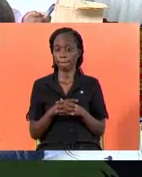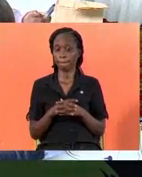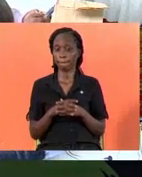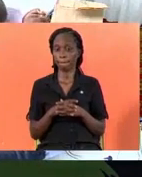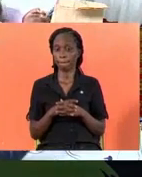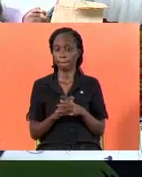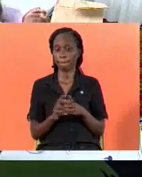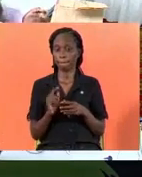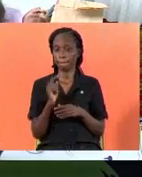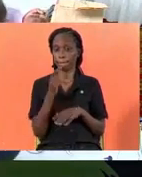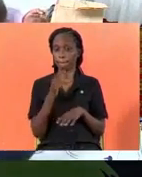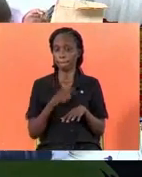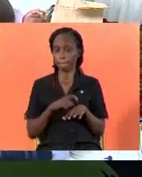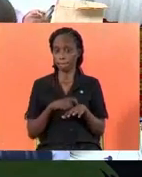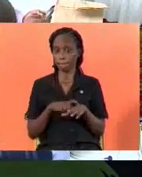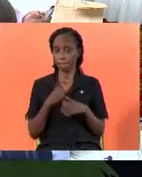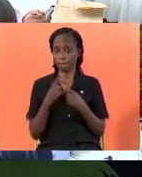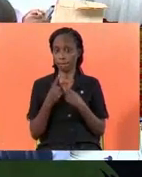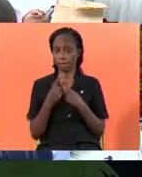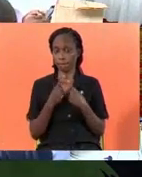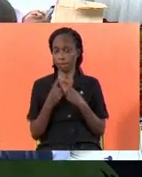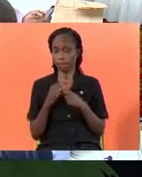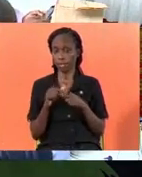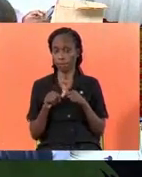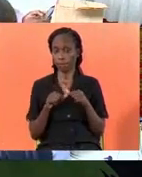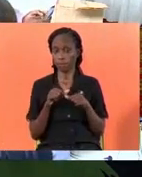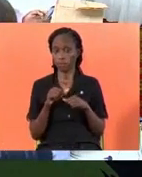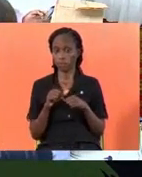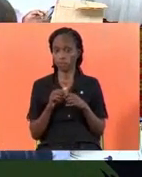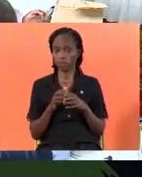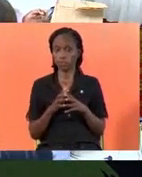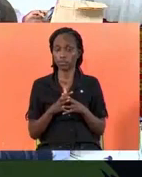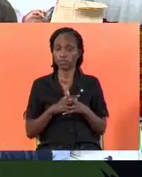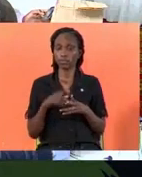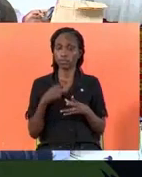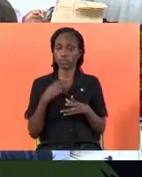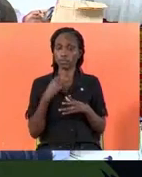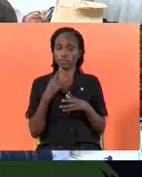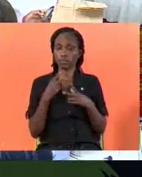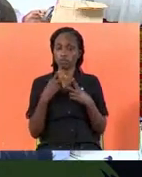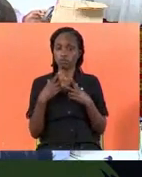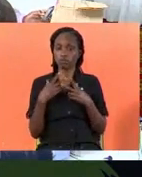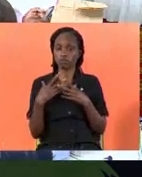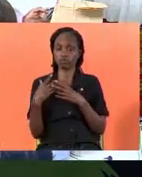talking about this since the Angolan government contracted these debts,